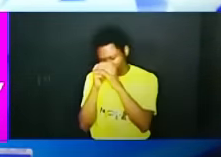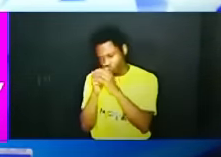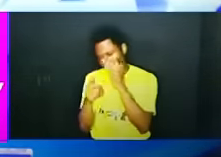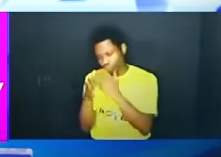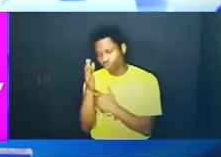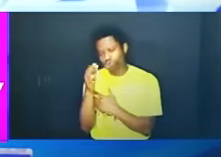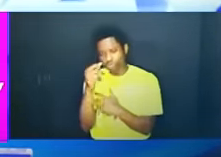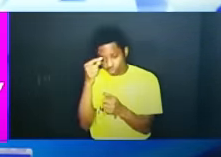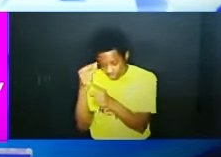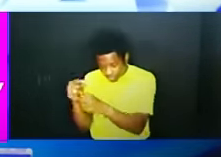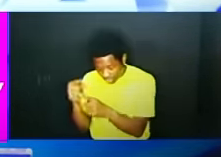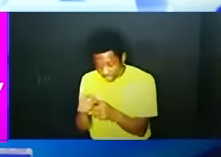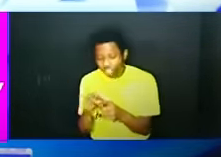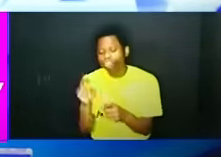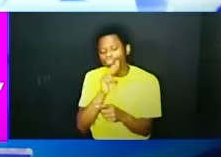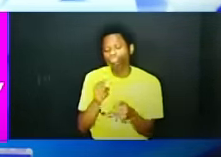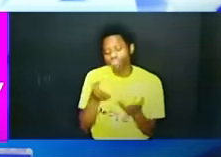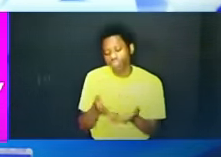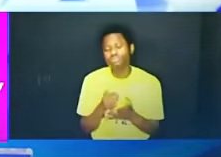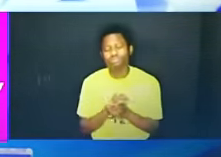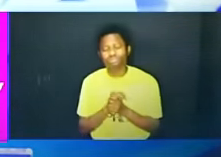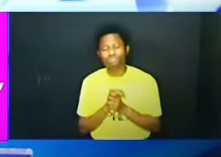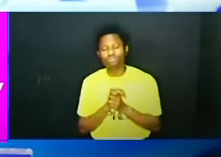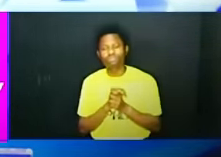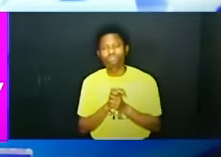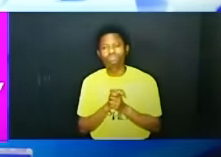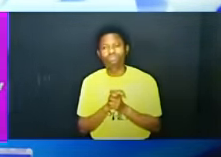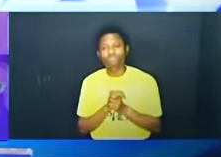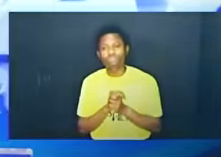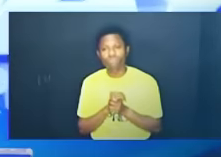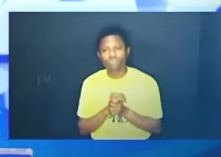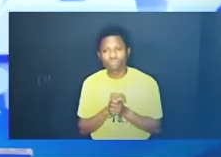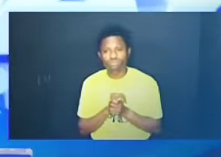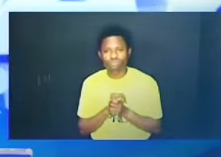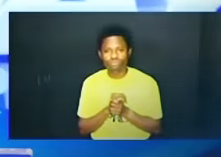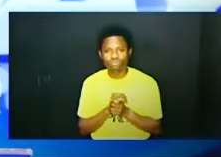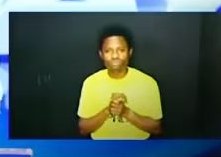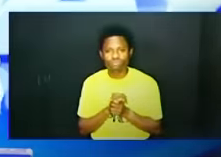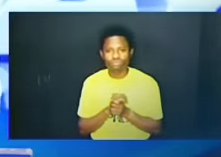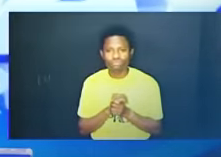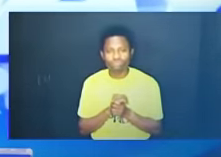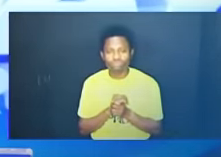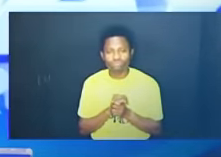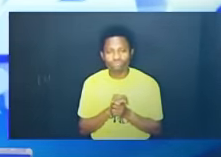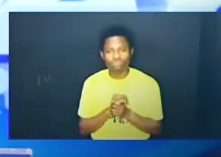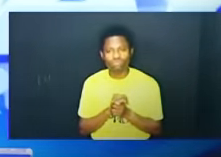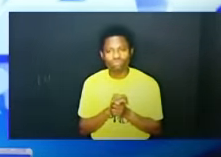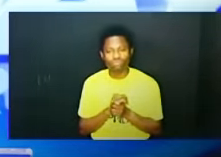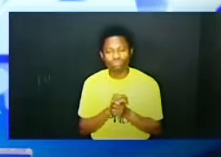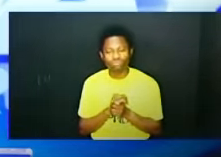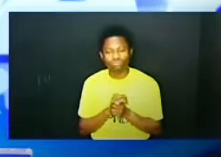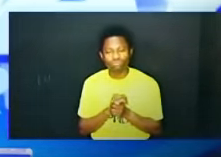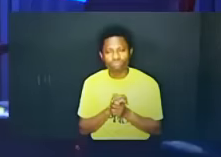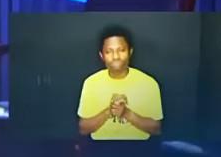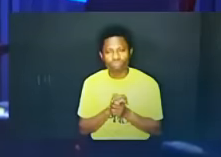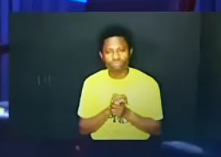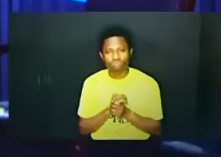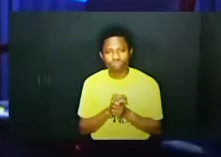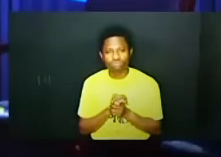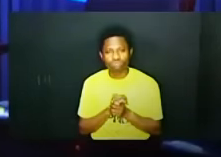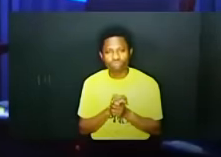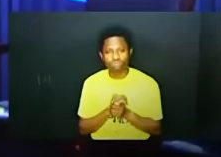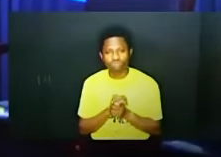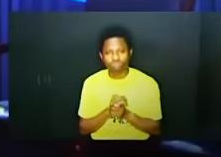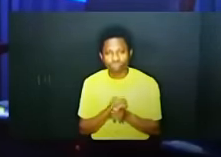adedi na odisa akoto de nanim ebutu fem asori nyankopon akaso nyankopon ewomumu ampa